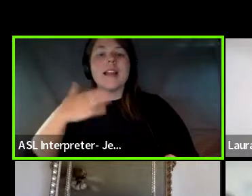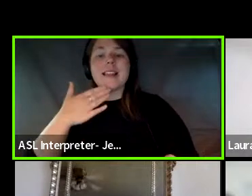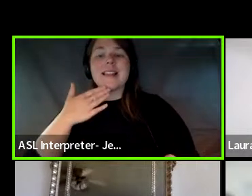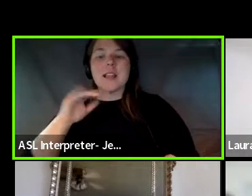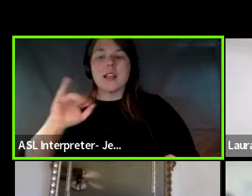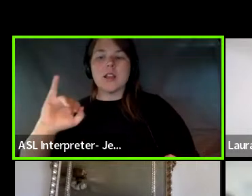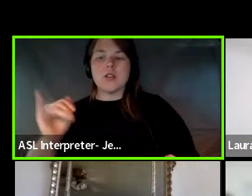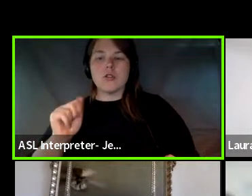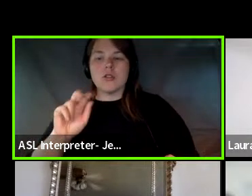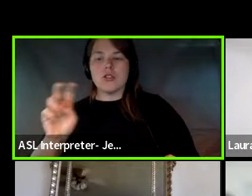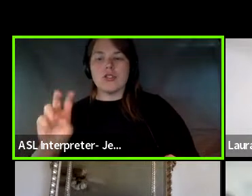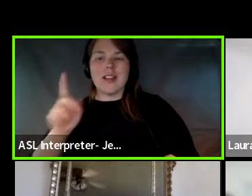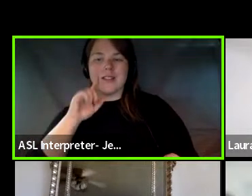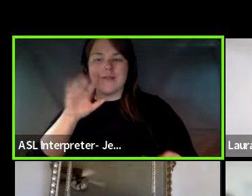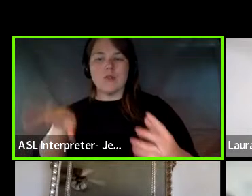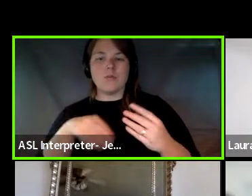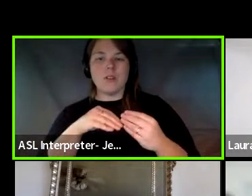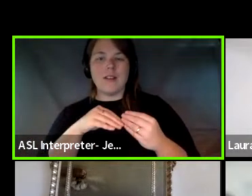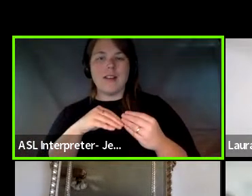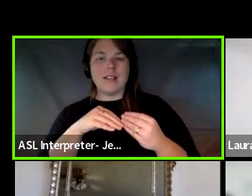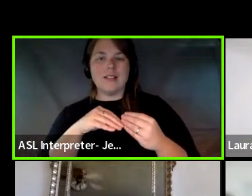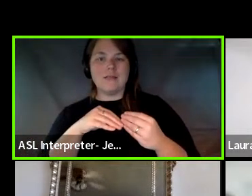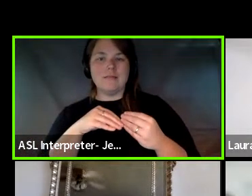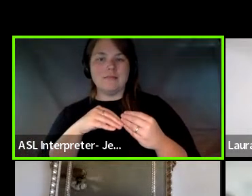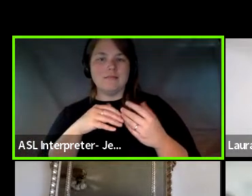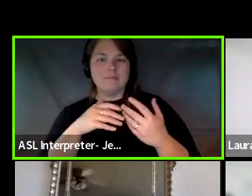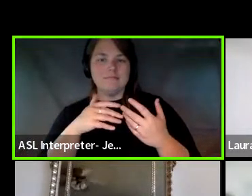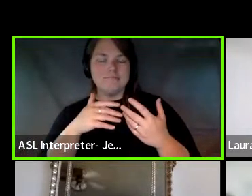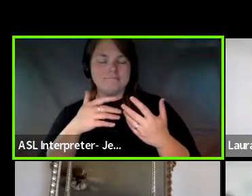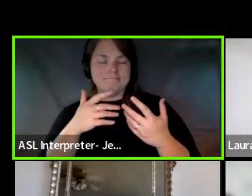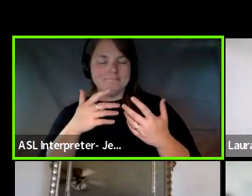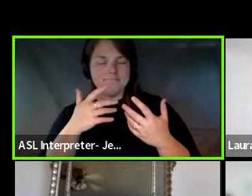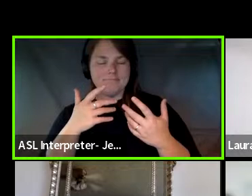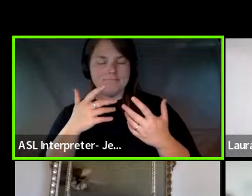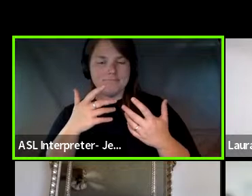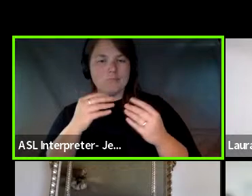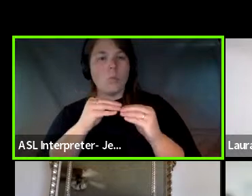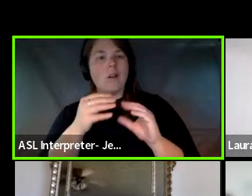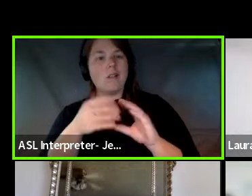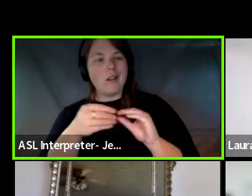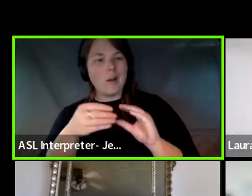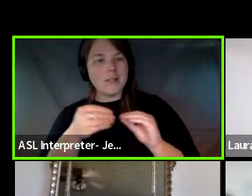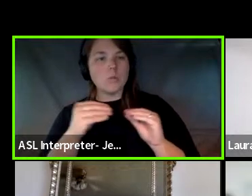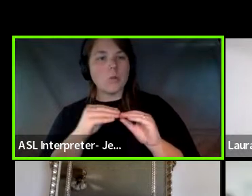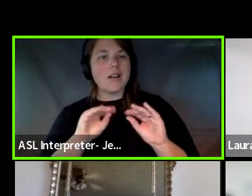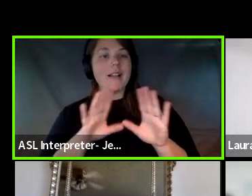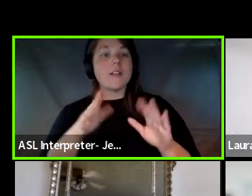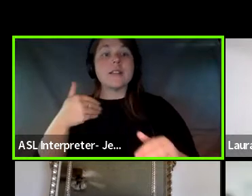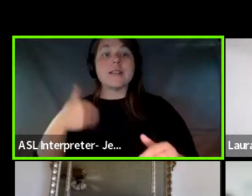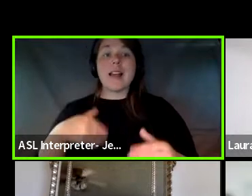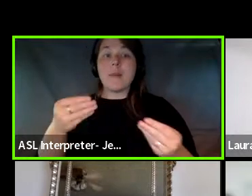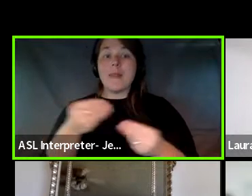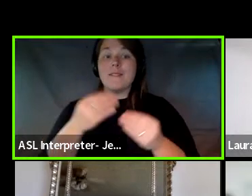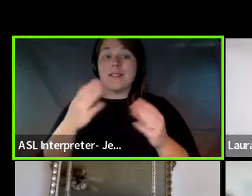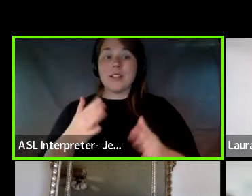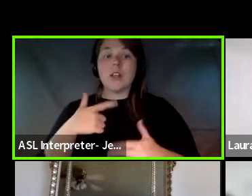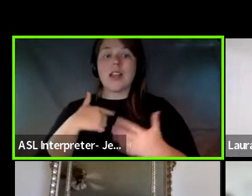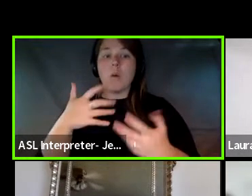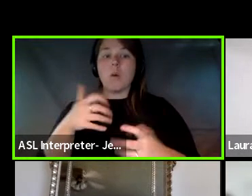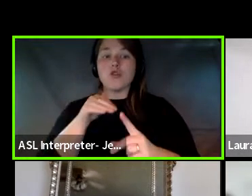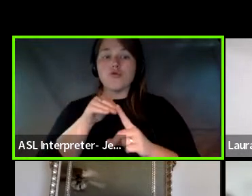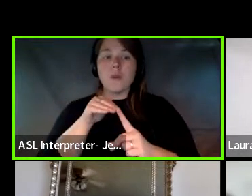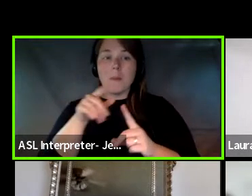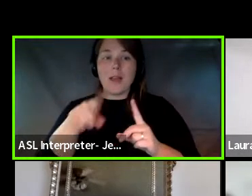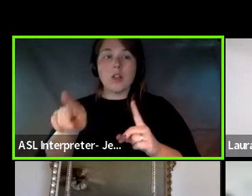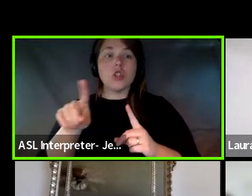providing that extra context and clarification. Appreciate everybody's input. As your facilitators, I just want to remind you that what's in